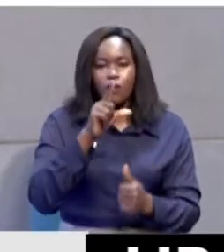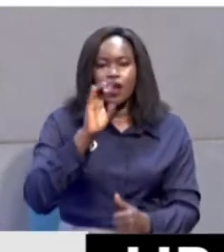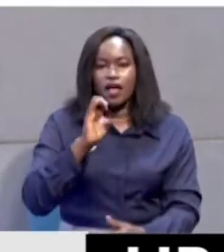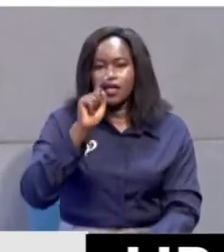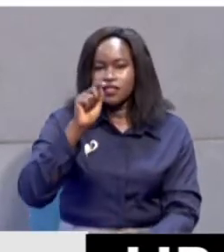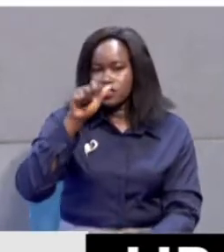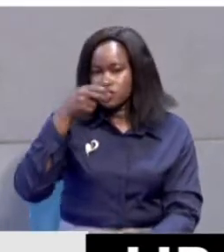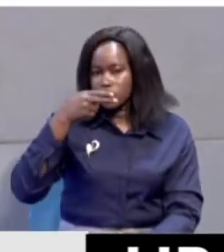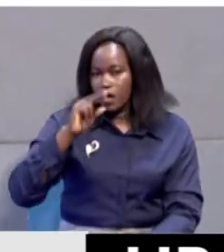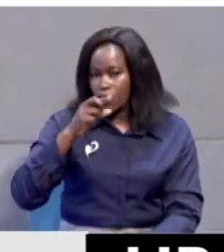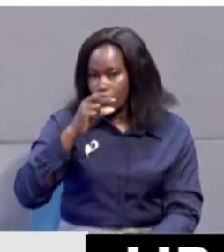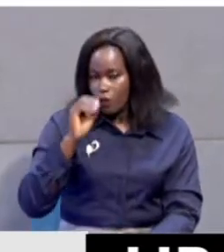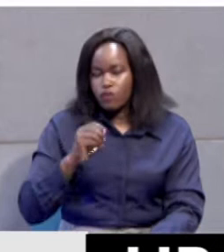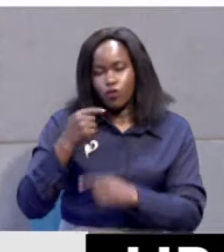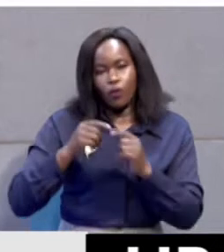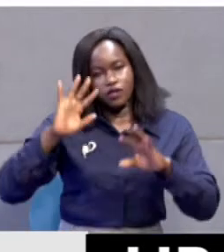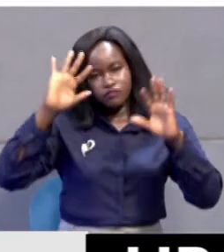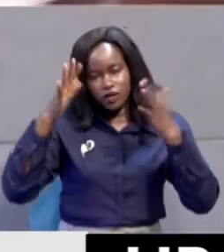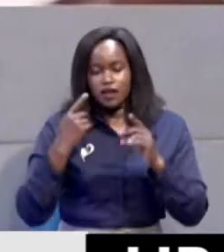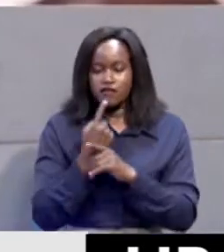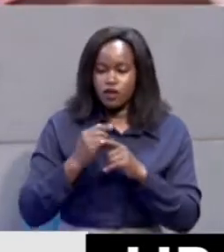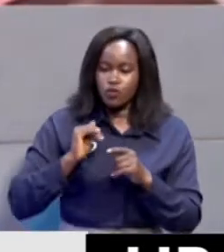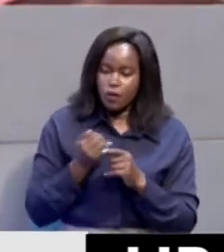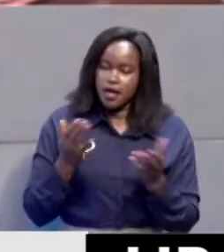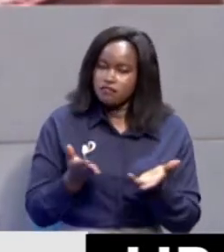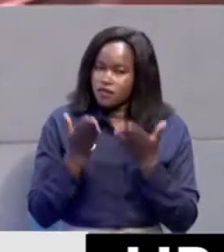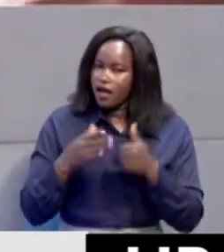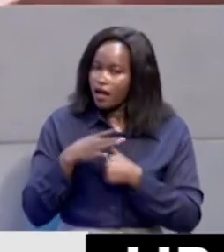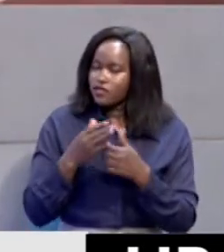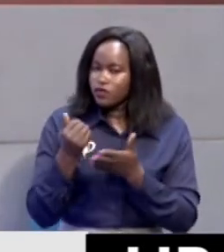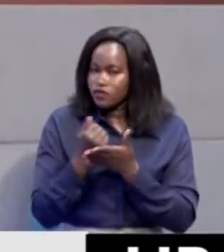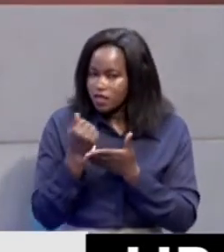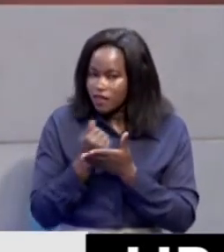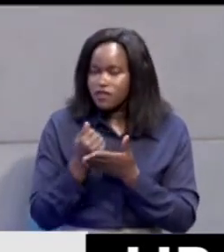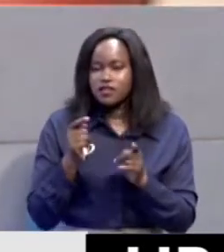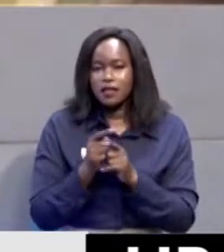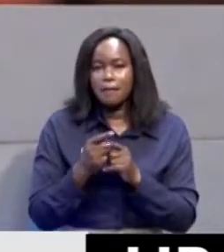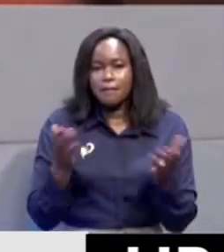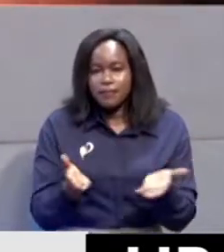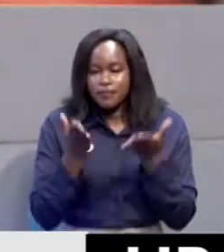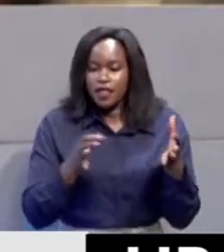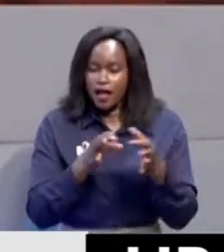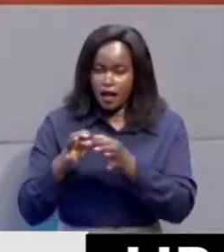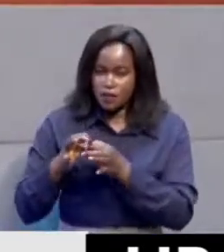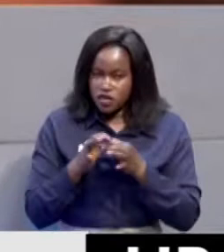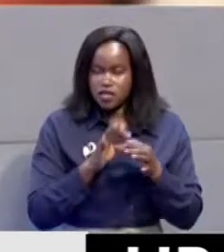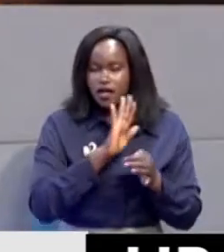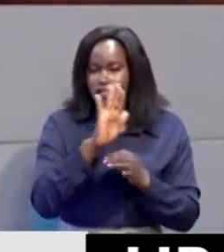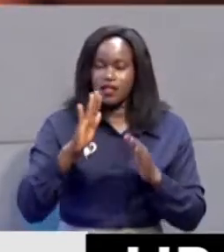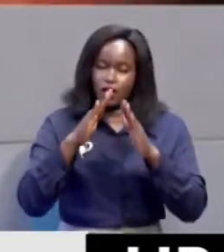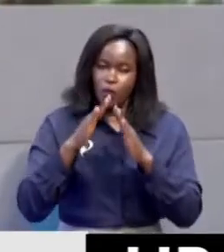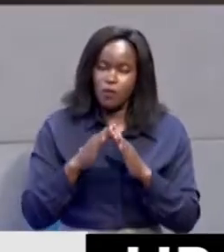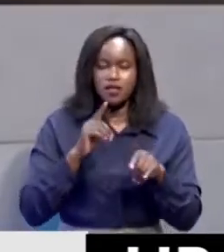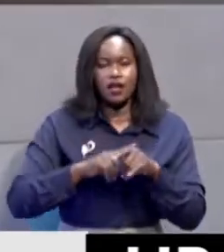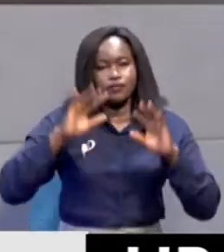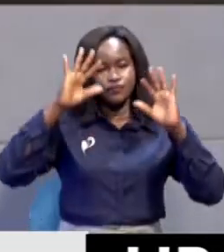recognized different women for promoting a culture of savings and increased harmony in their homesteads. During celebrations to